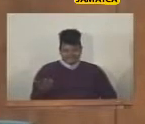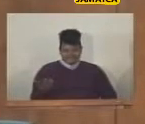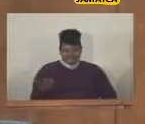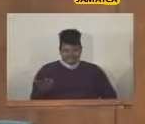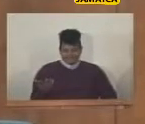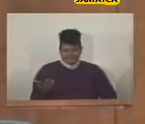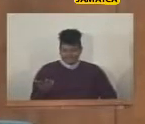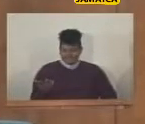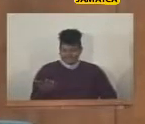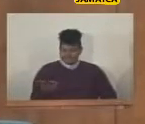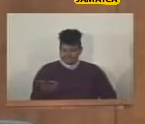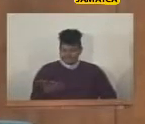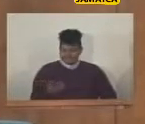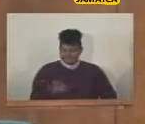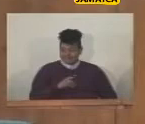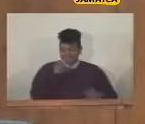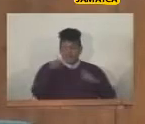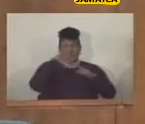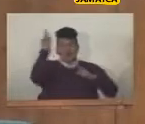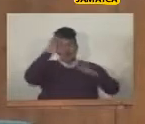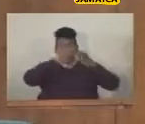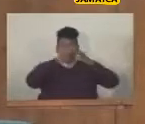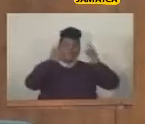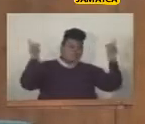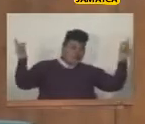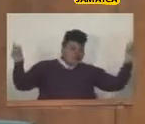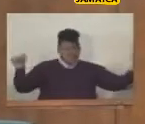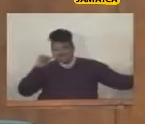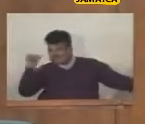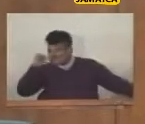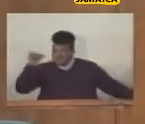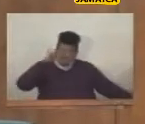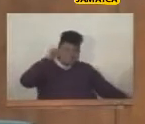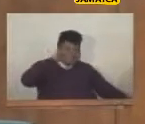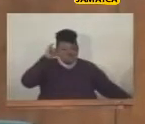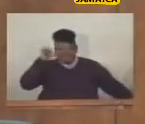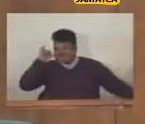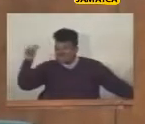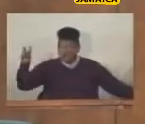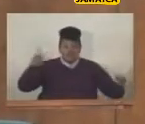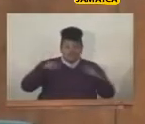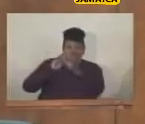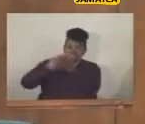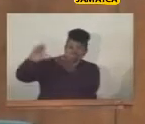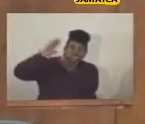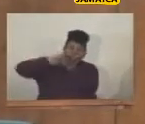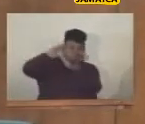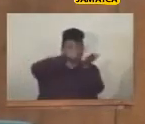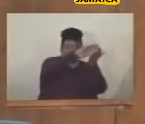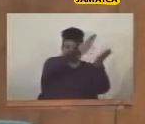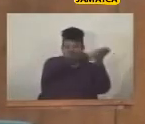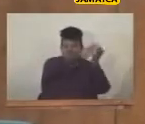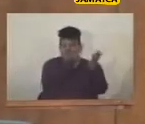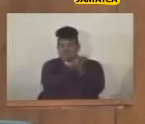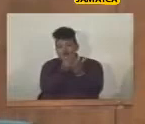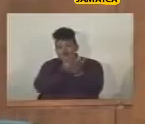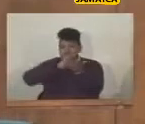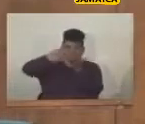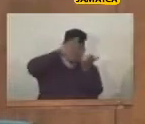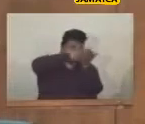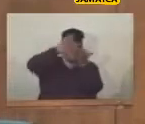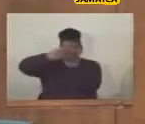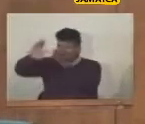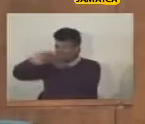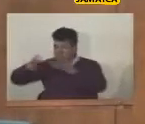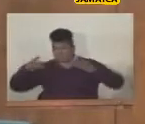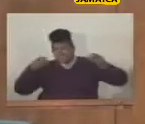James. But I have some questions. When young boys, Senator Knight,